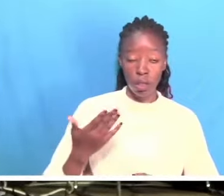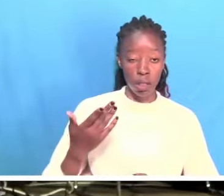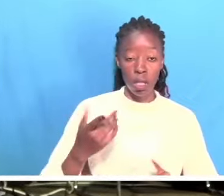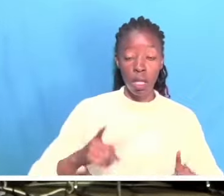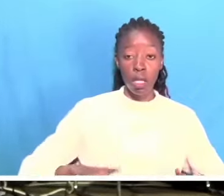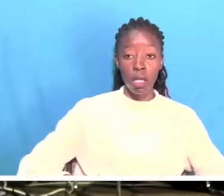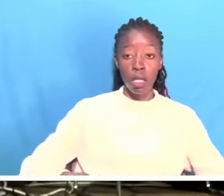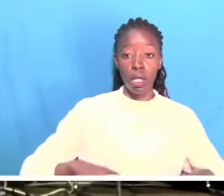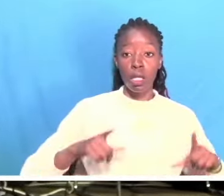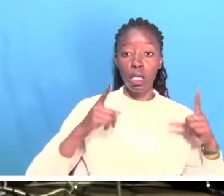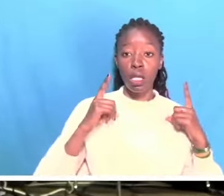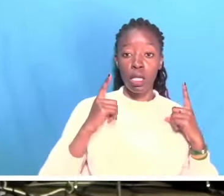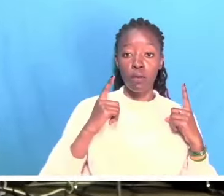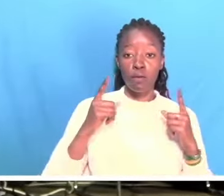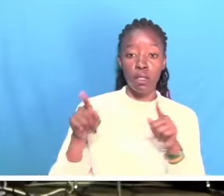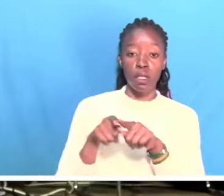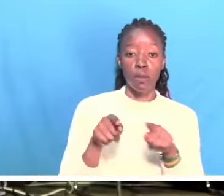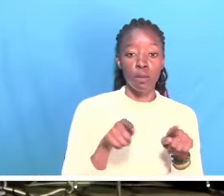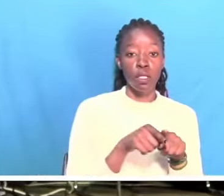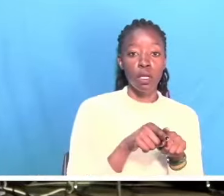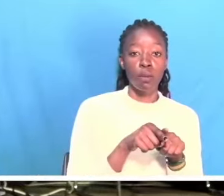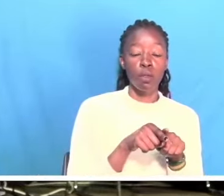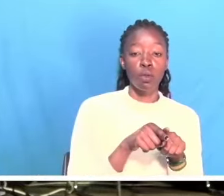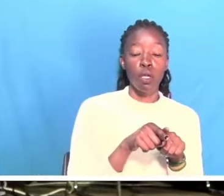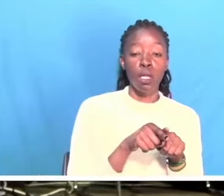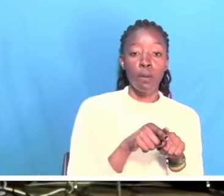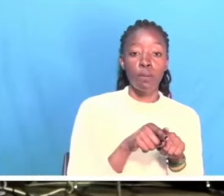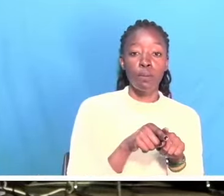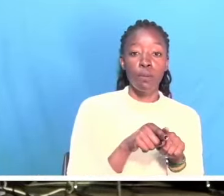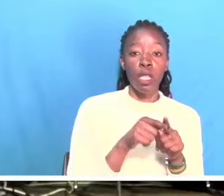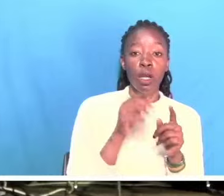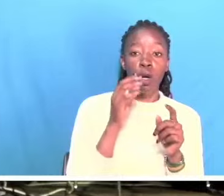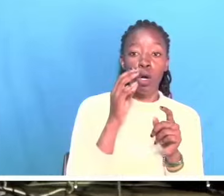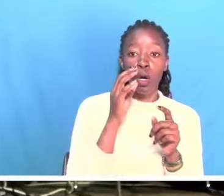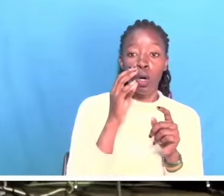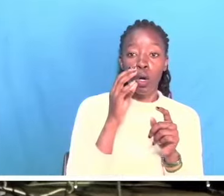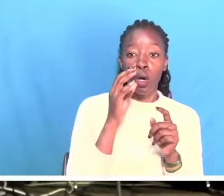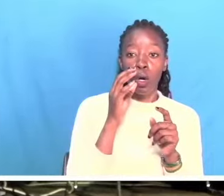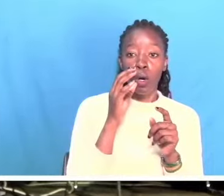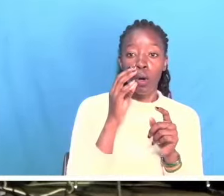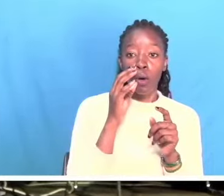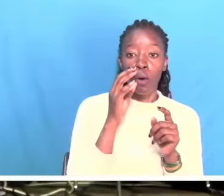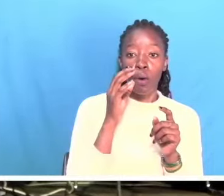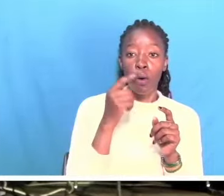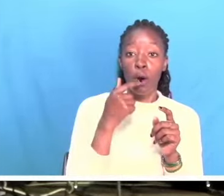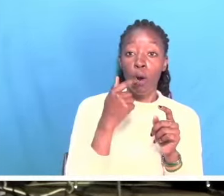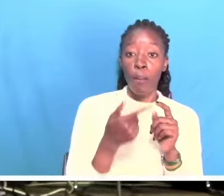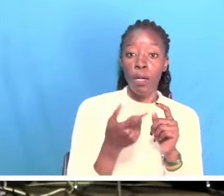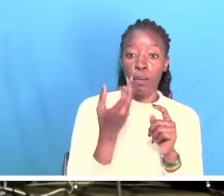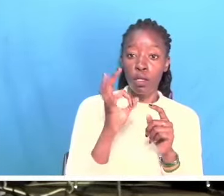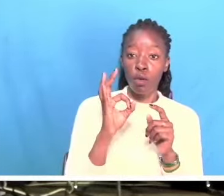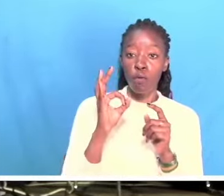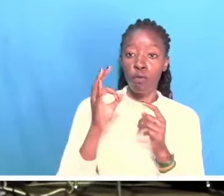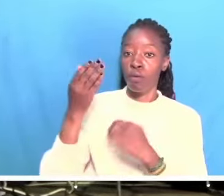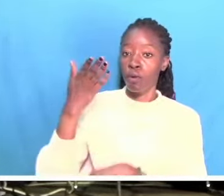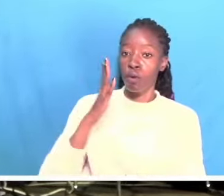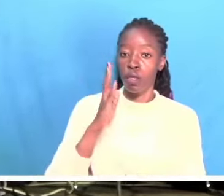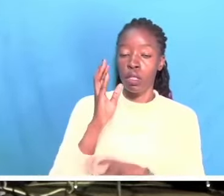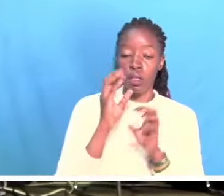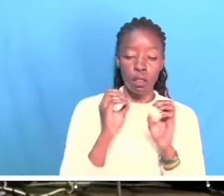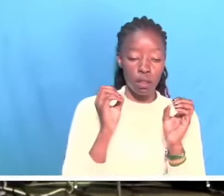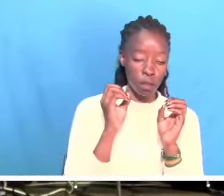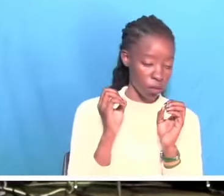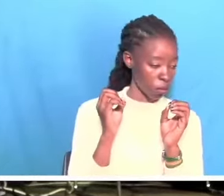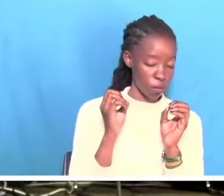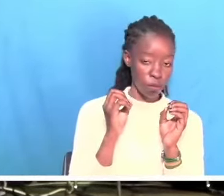to the demands of the law. That is what Paul is saying, that your circumcision is purely useless. And you know,